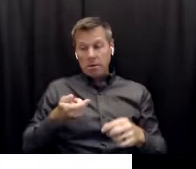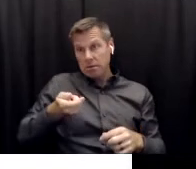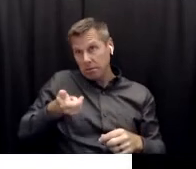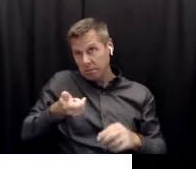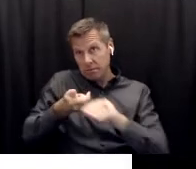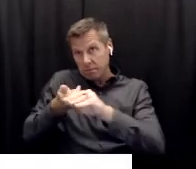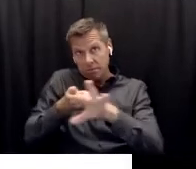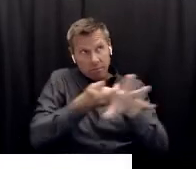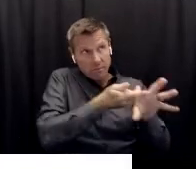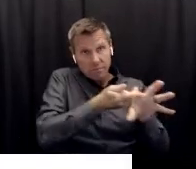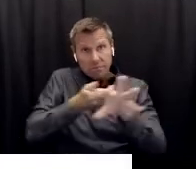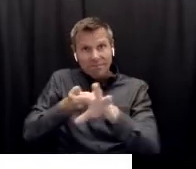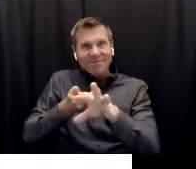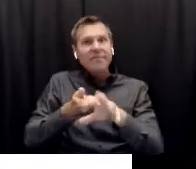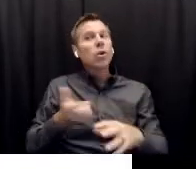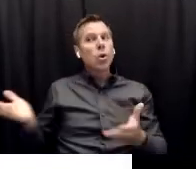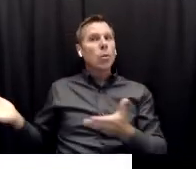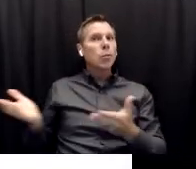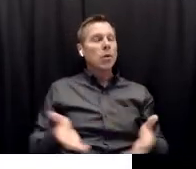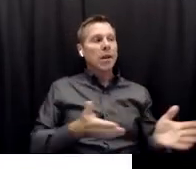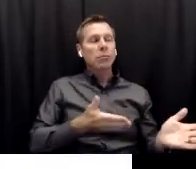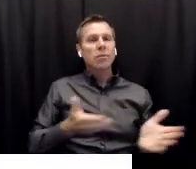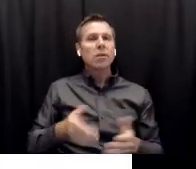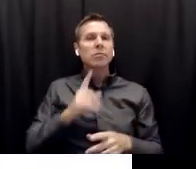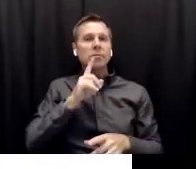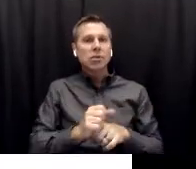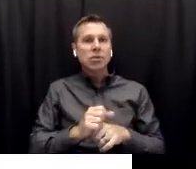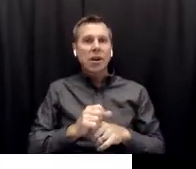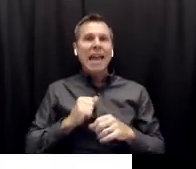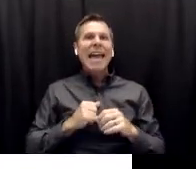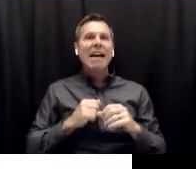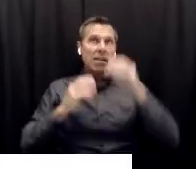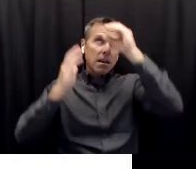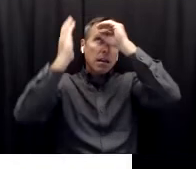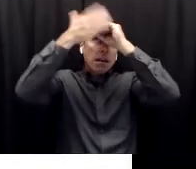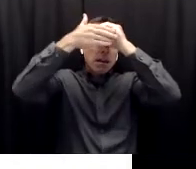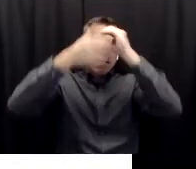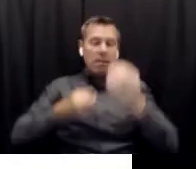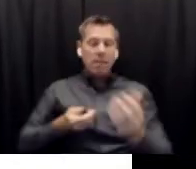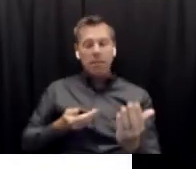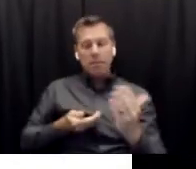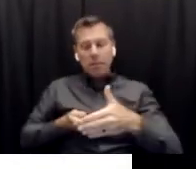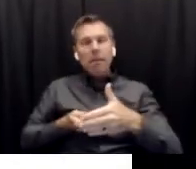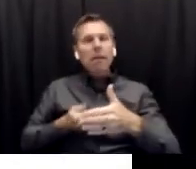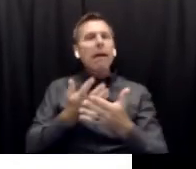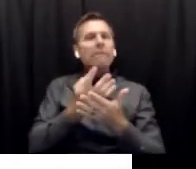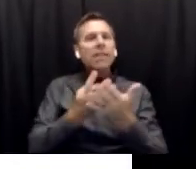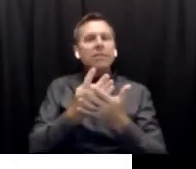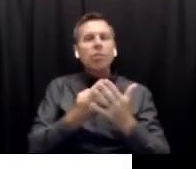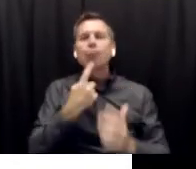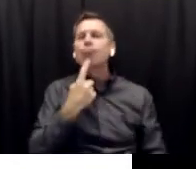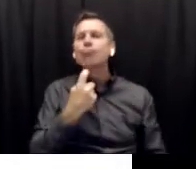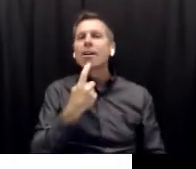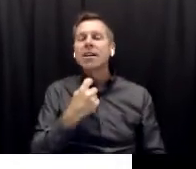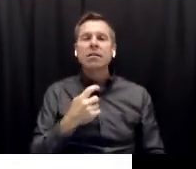bring these out to the field, make sure that we use the ones with red filters on them. Now, red lights does a